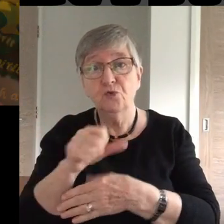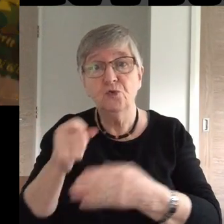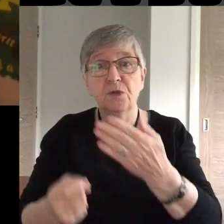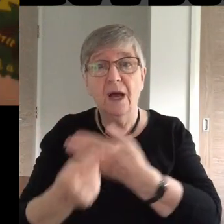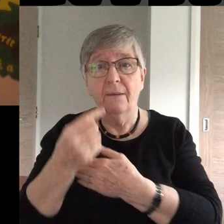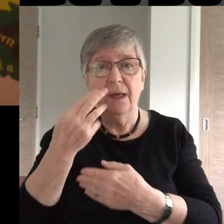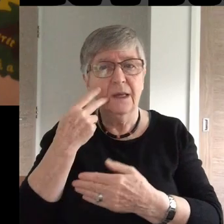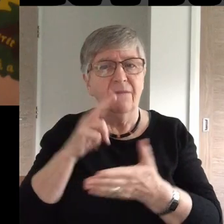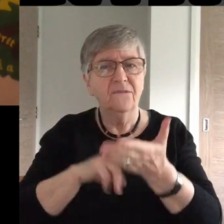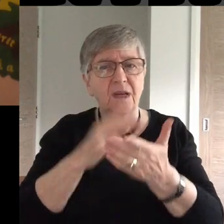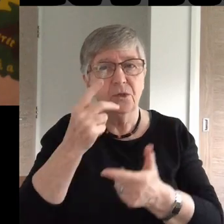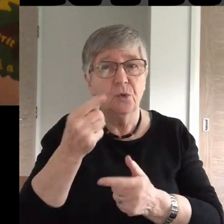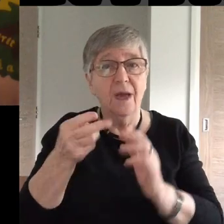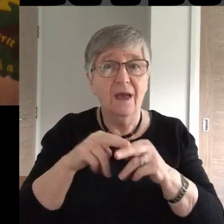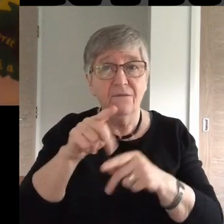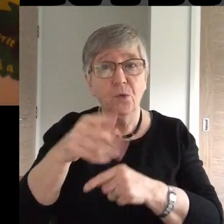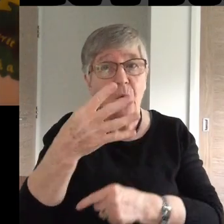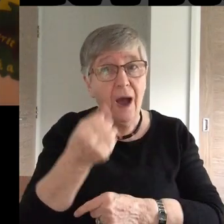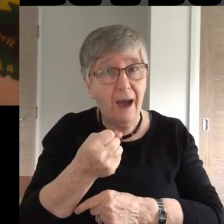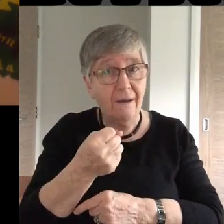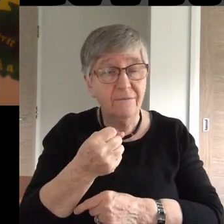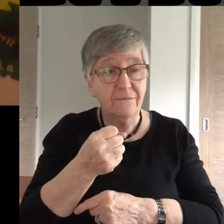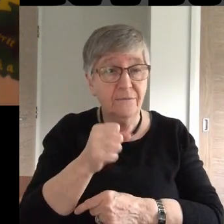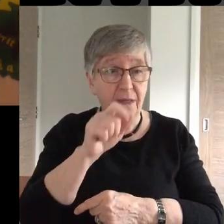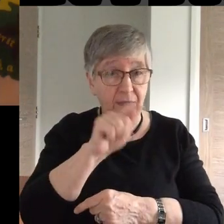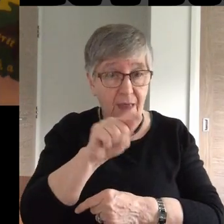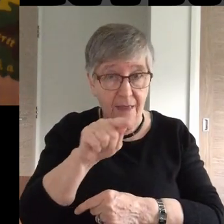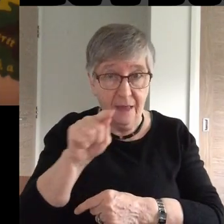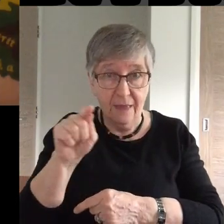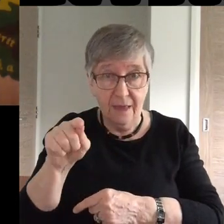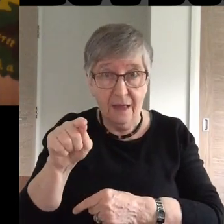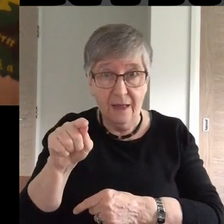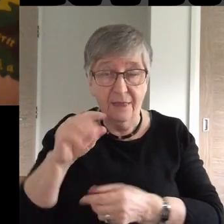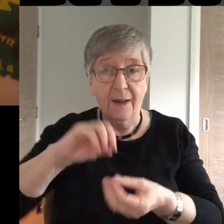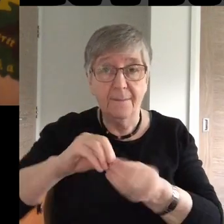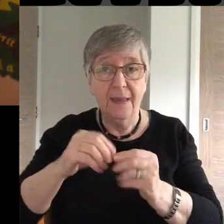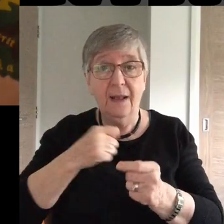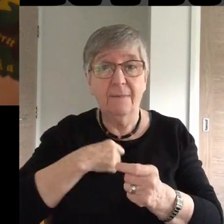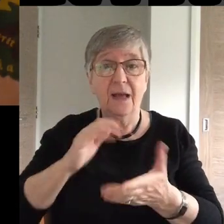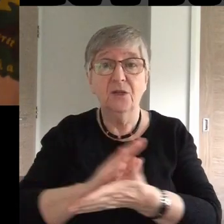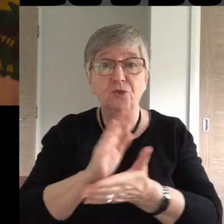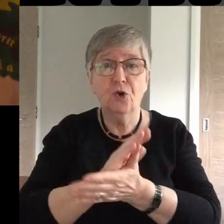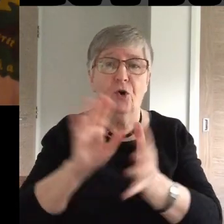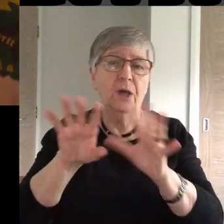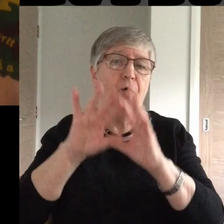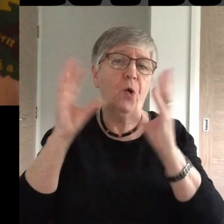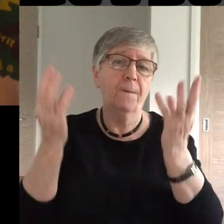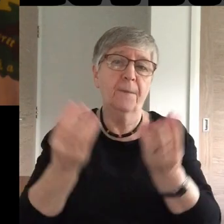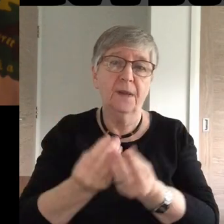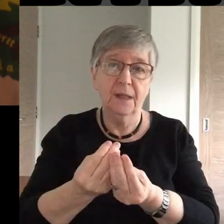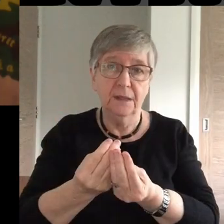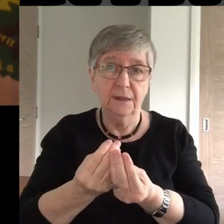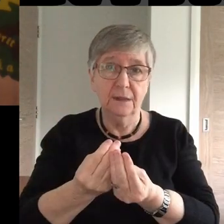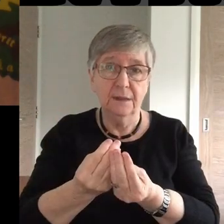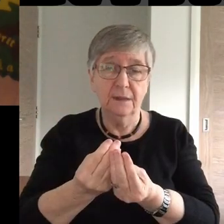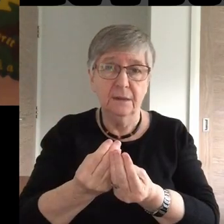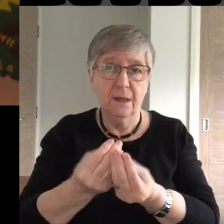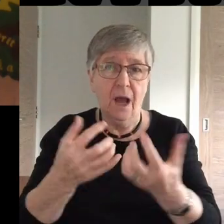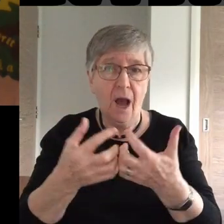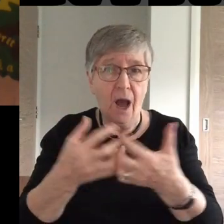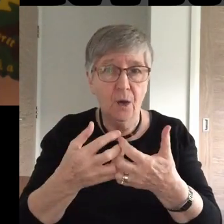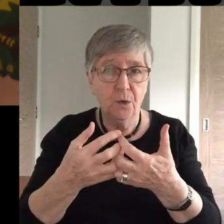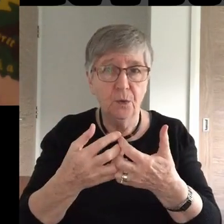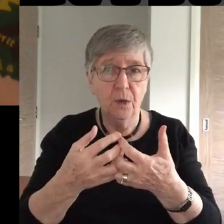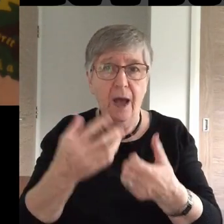So in verse 2, when he says, if you have these things, then make my joy complete by being